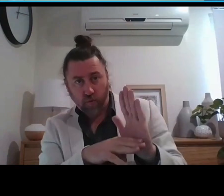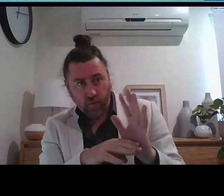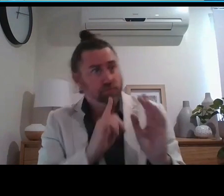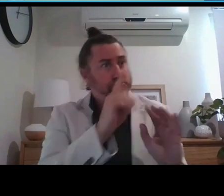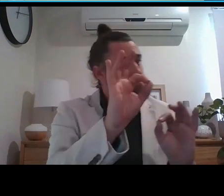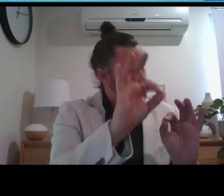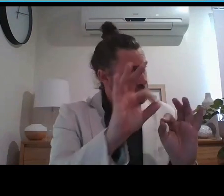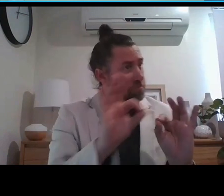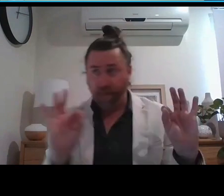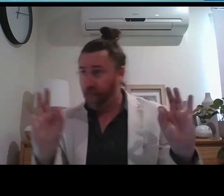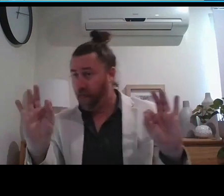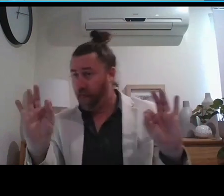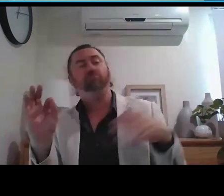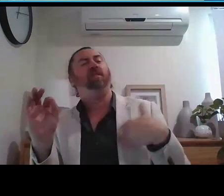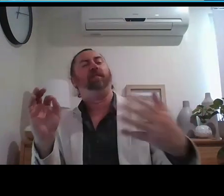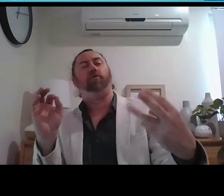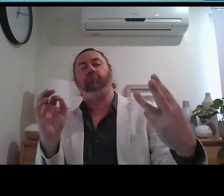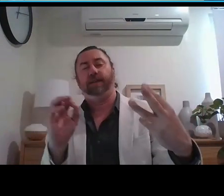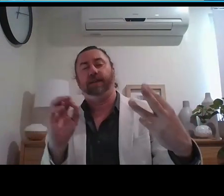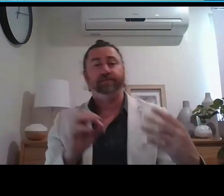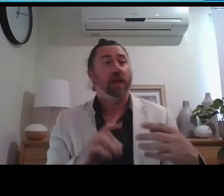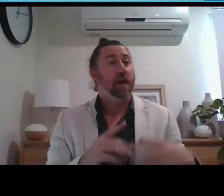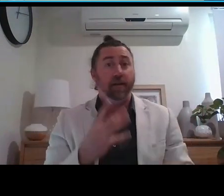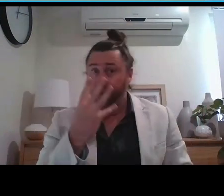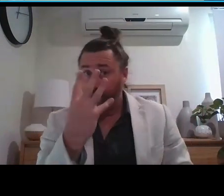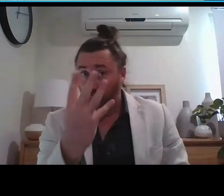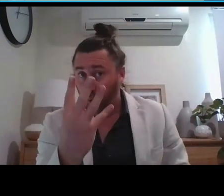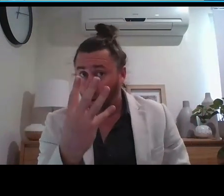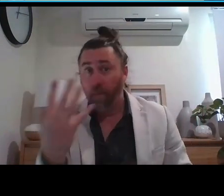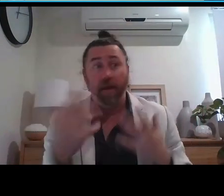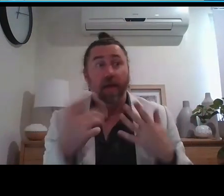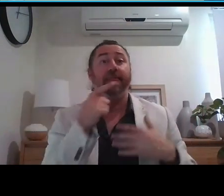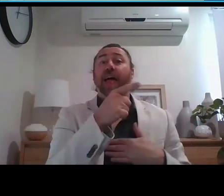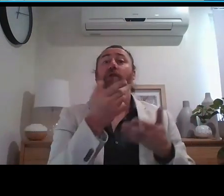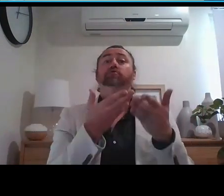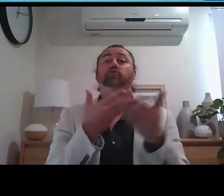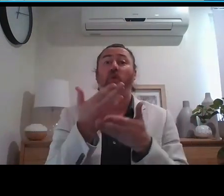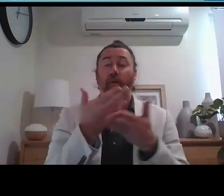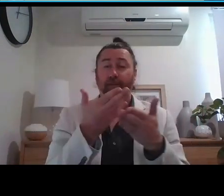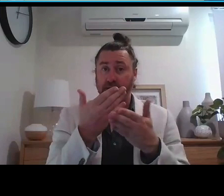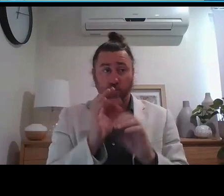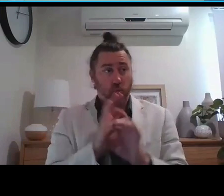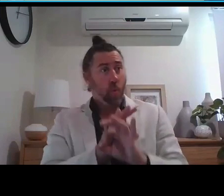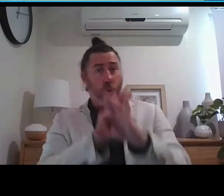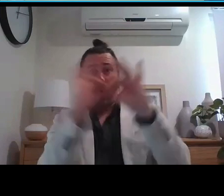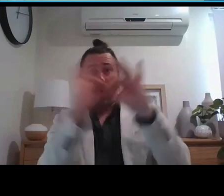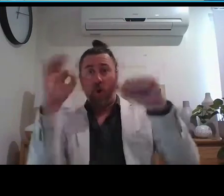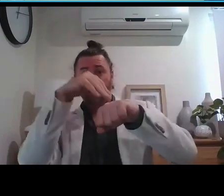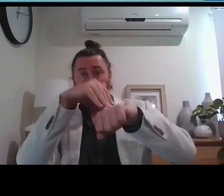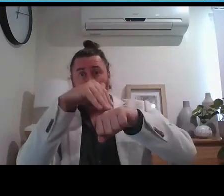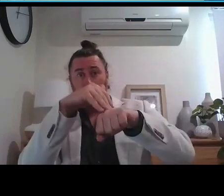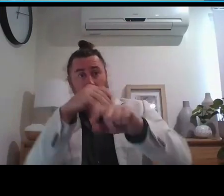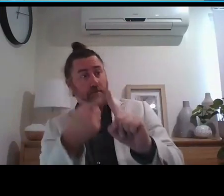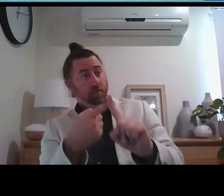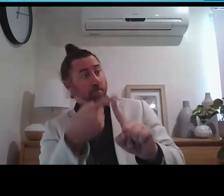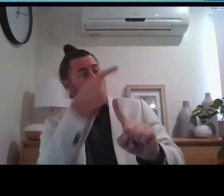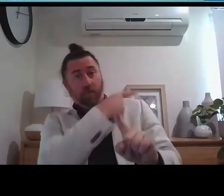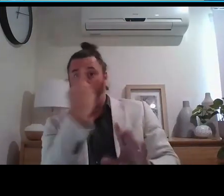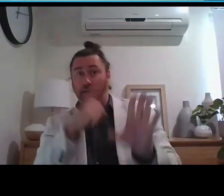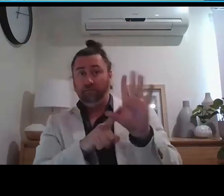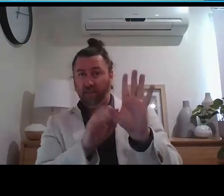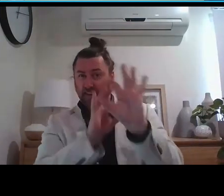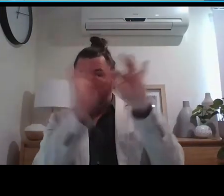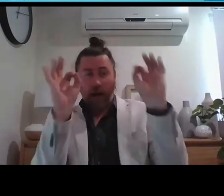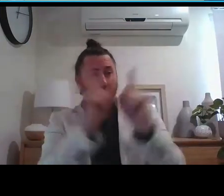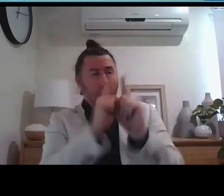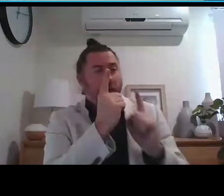improvement. 4 stars is allocated where a service has had no non-compliance issues present for at least 1 year.